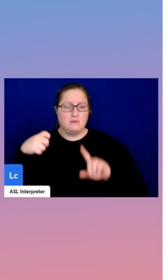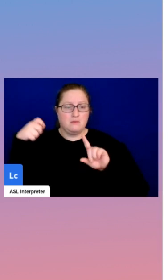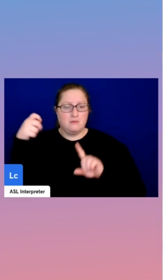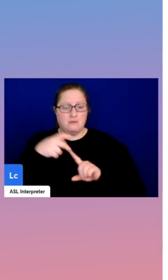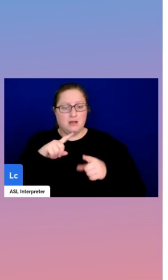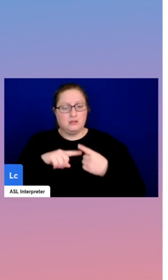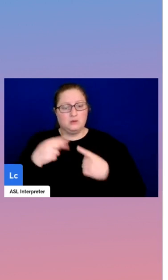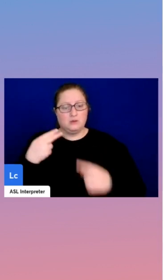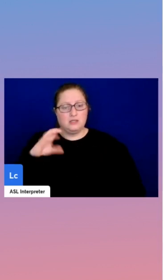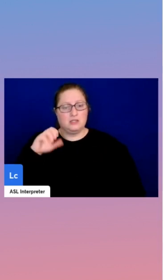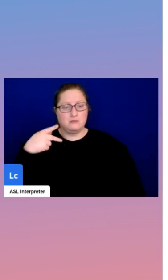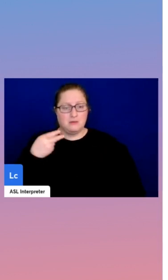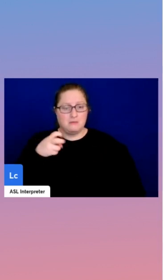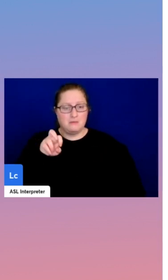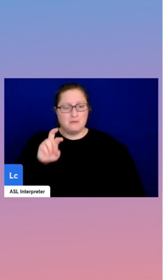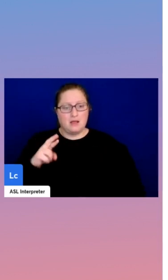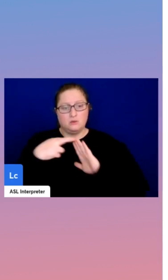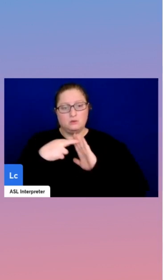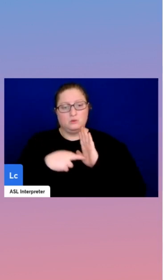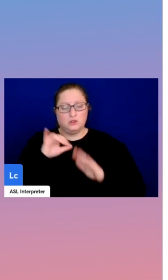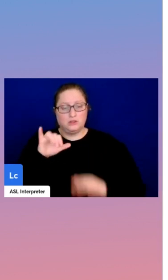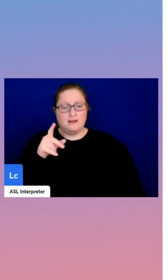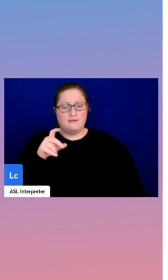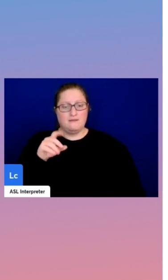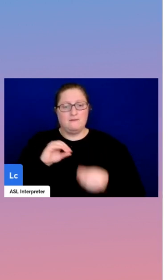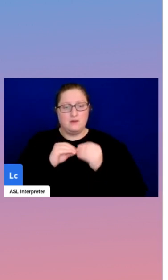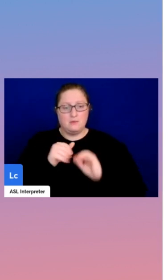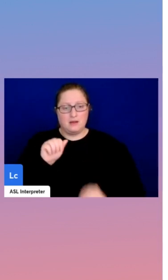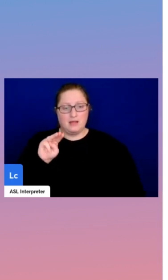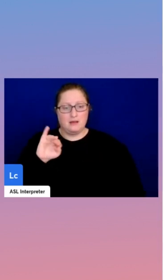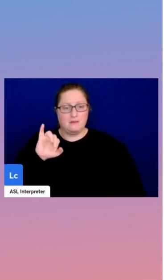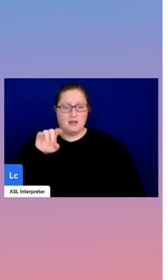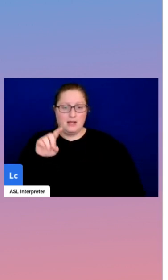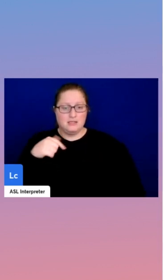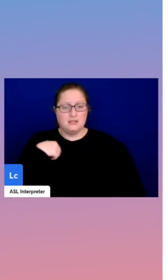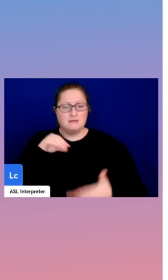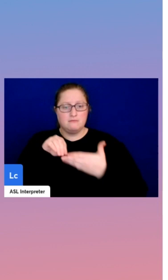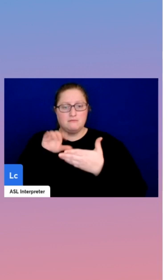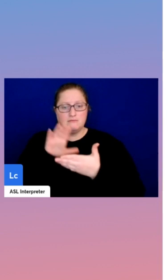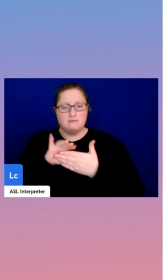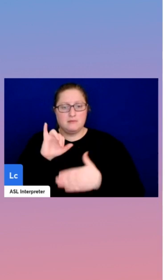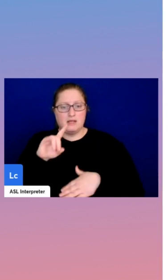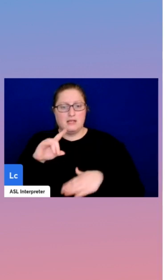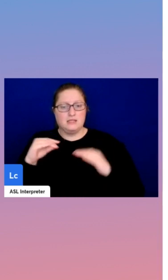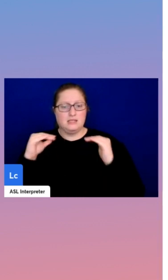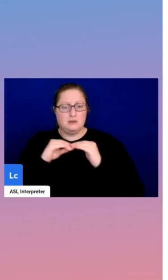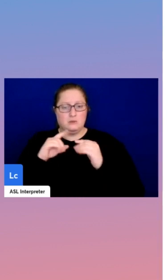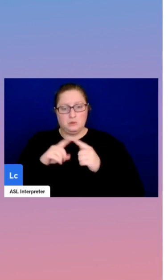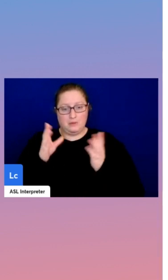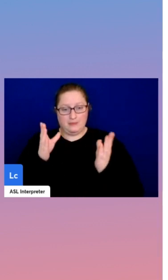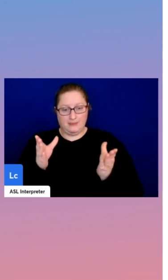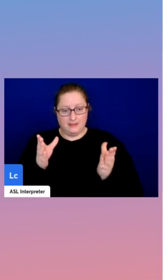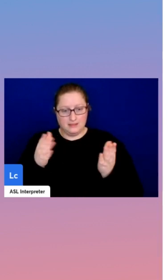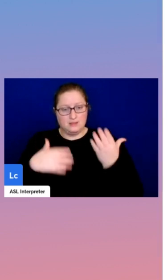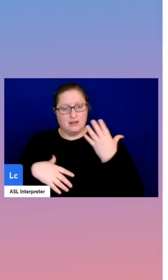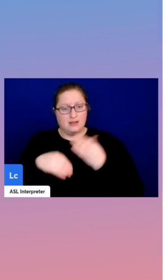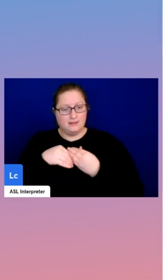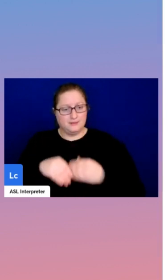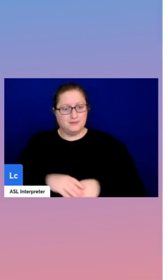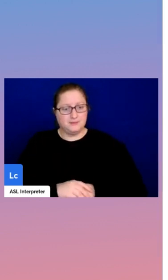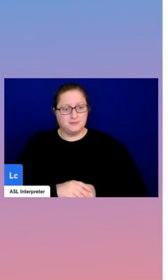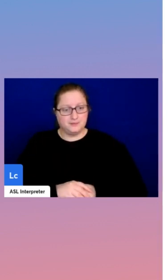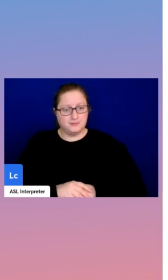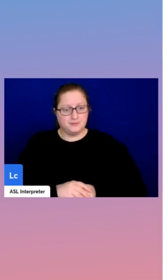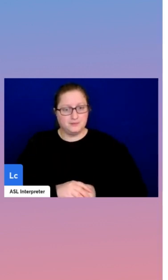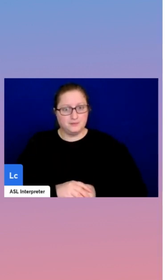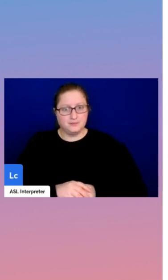Packer registry, let's put the variable AMI ID, and here I put AMI ID equals to this. Let me add the variable.